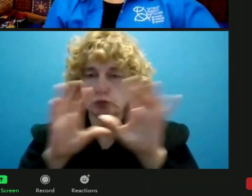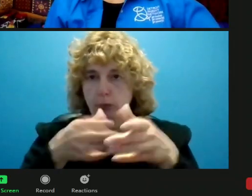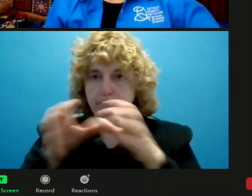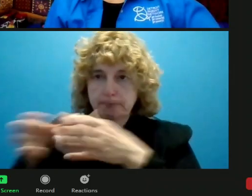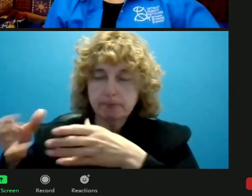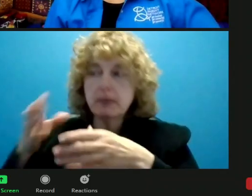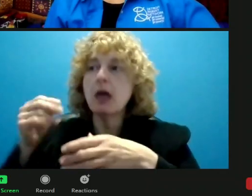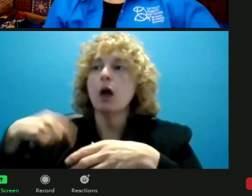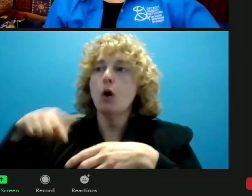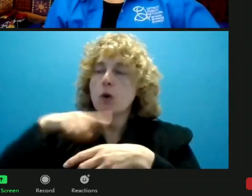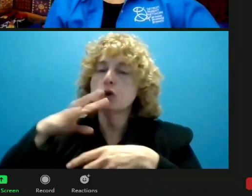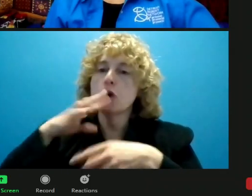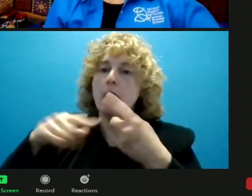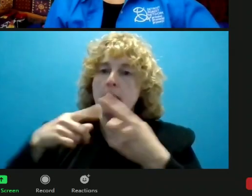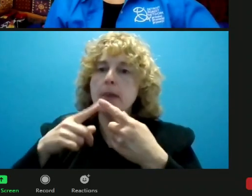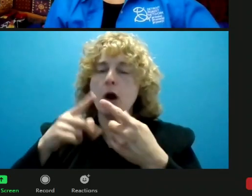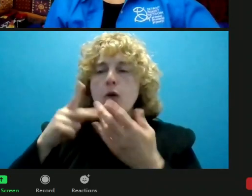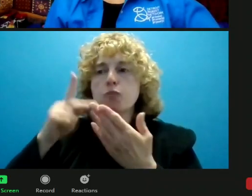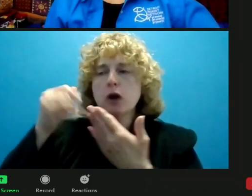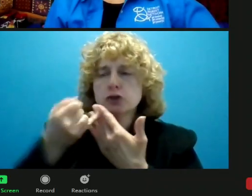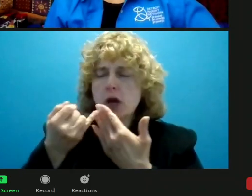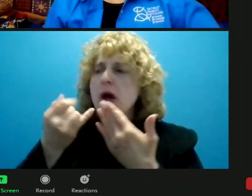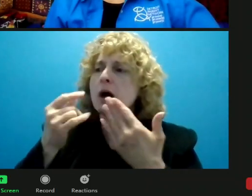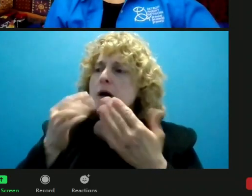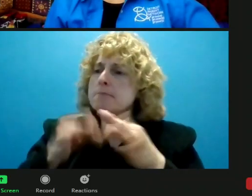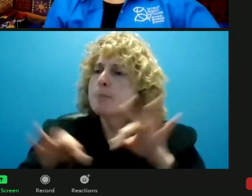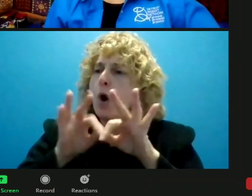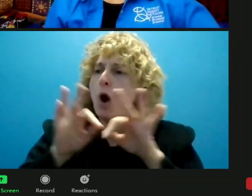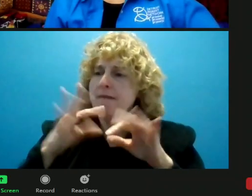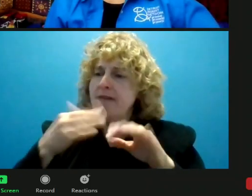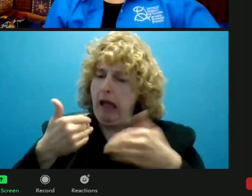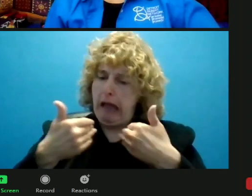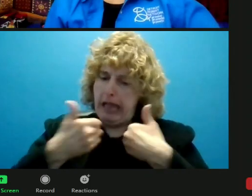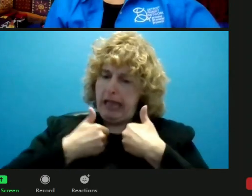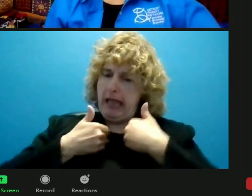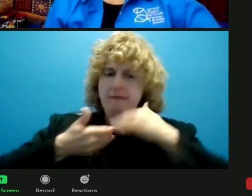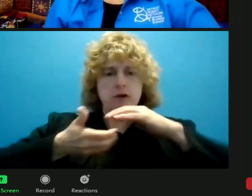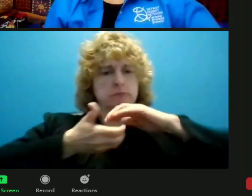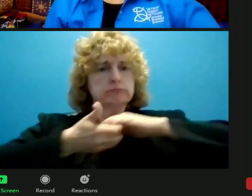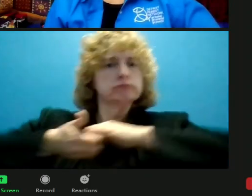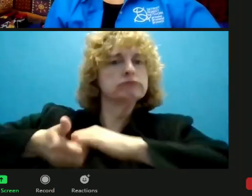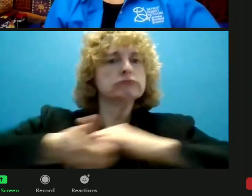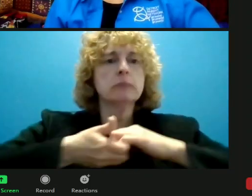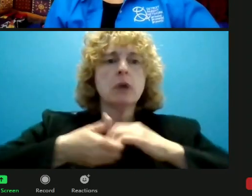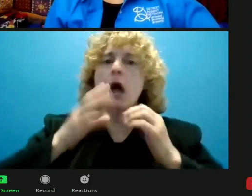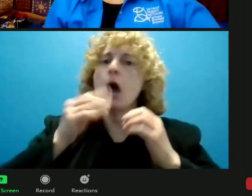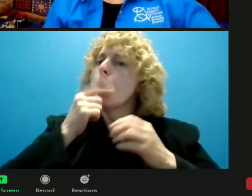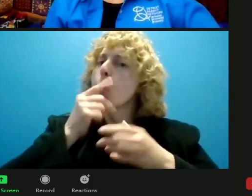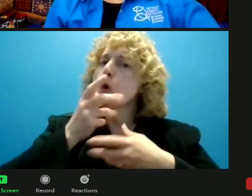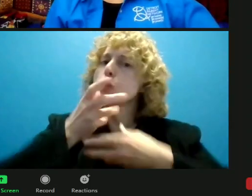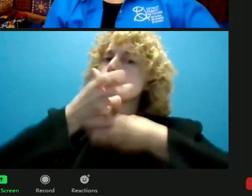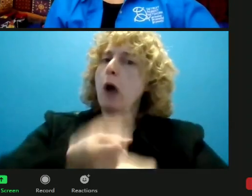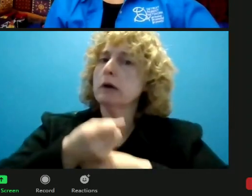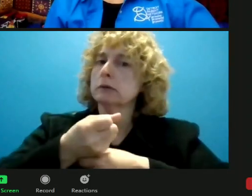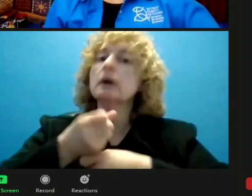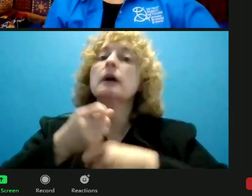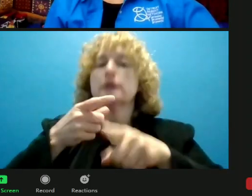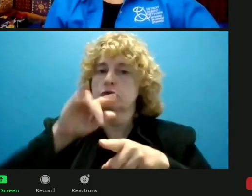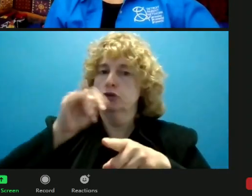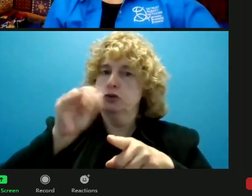importance of a coalition. So I mentioned that earlier, but also the importance of a trusted source. So Jumetta trusted source in the communities that she